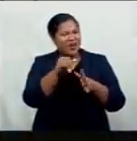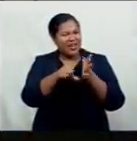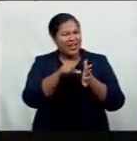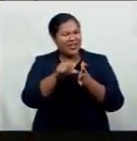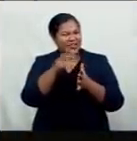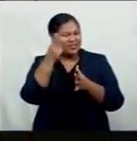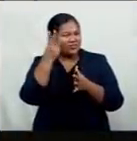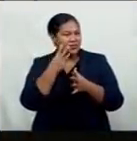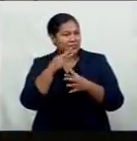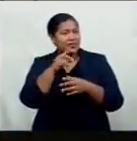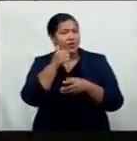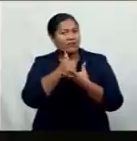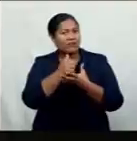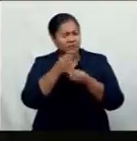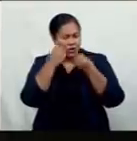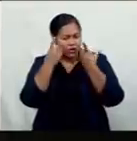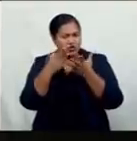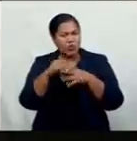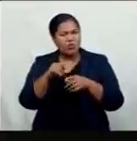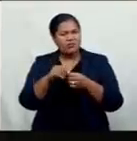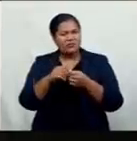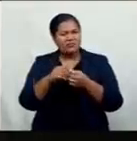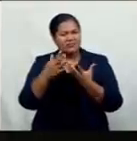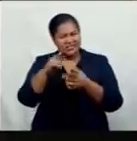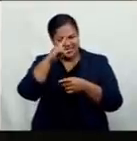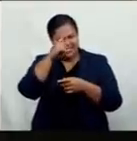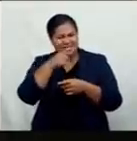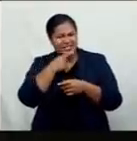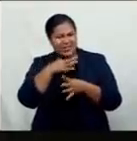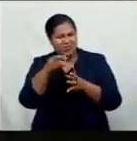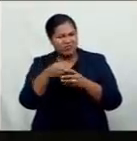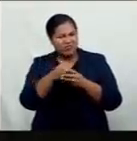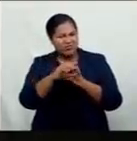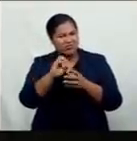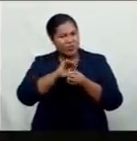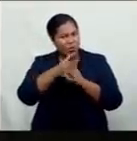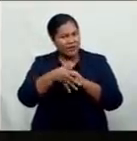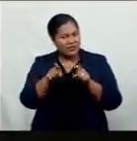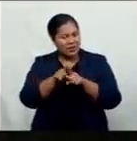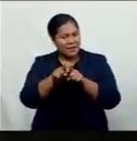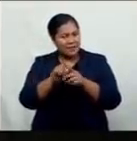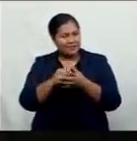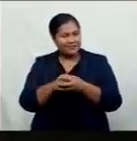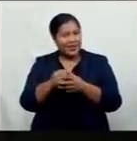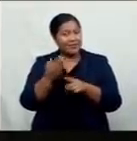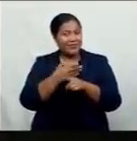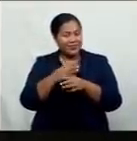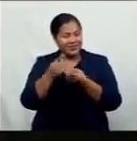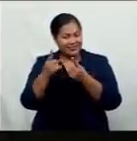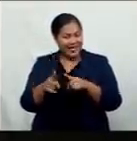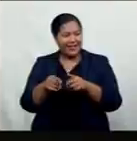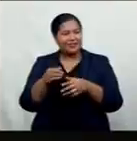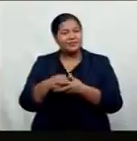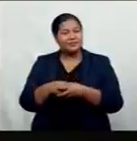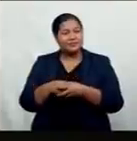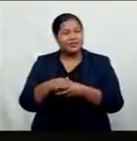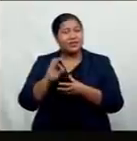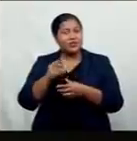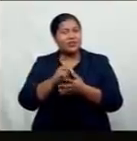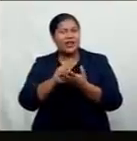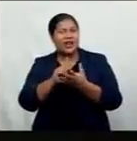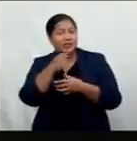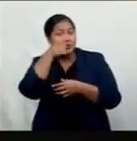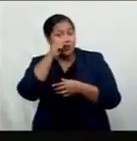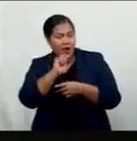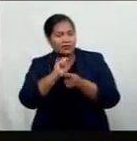she had shown symptoms and signs of COVID-19 prior to dying from the virus, and she was then later swabbed